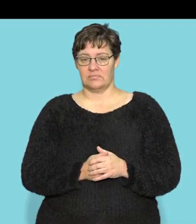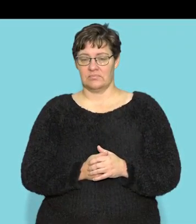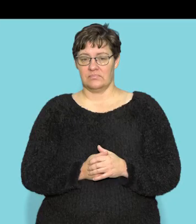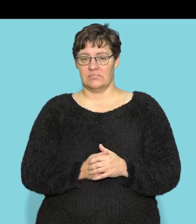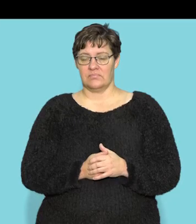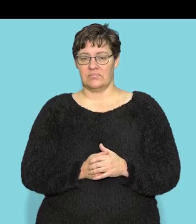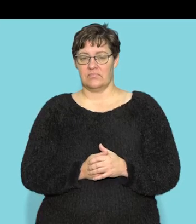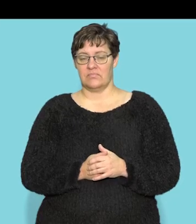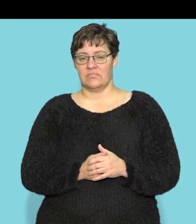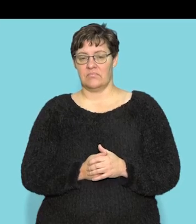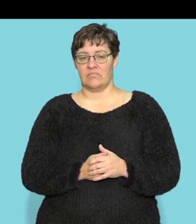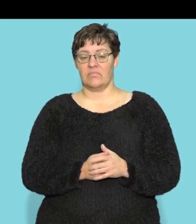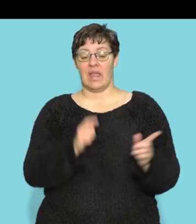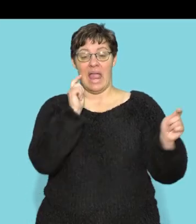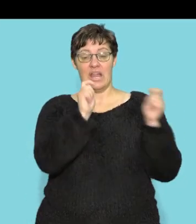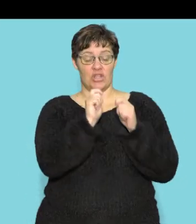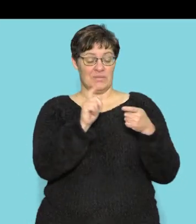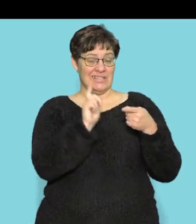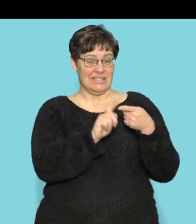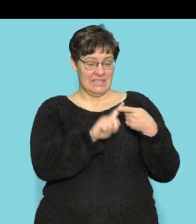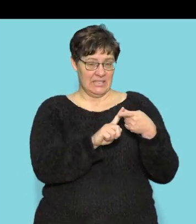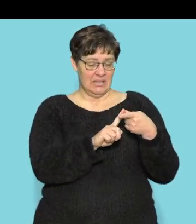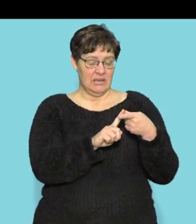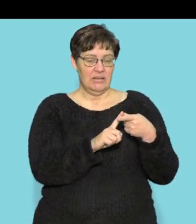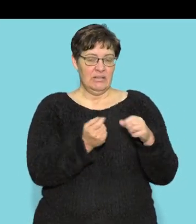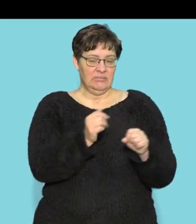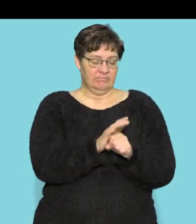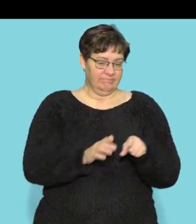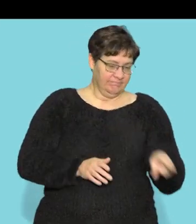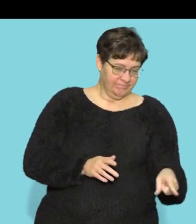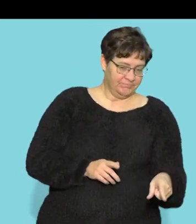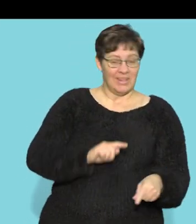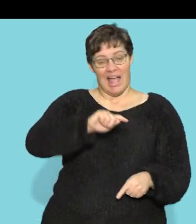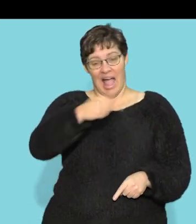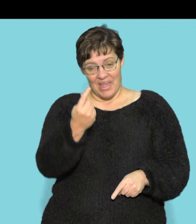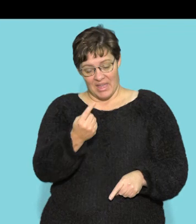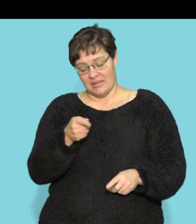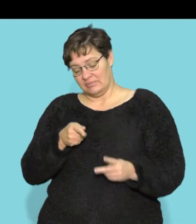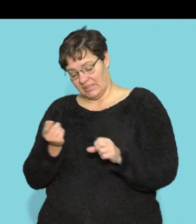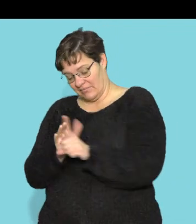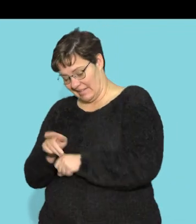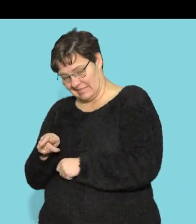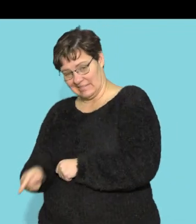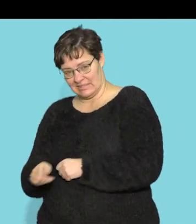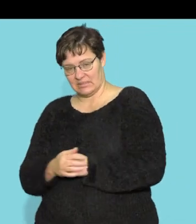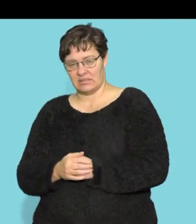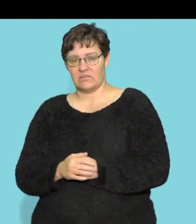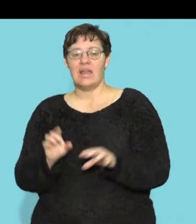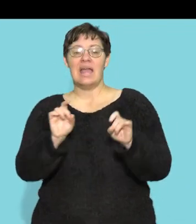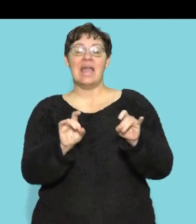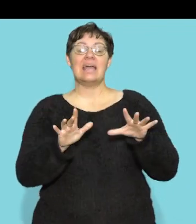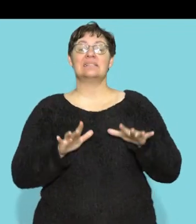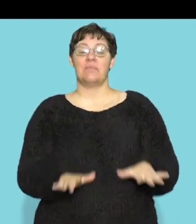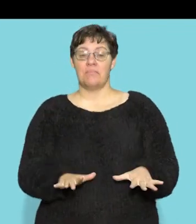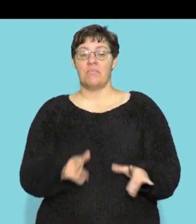So, one aspect of the adjustment affects the income statement, the other affects the balance sheet. For